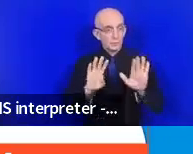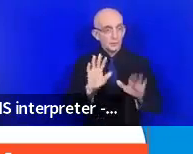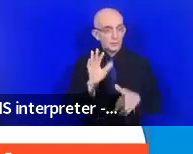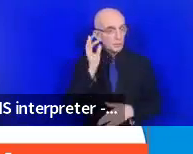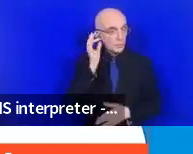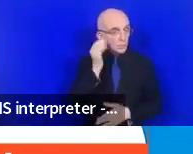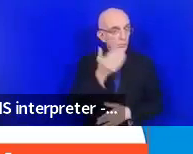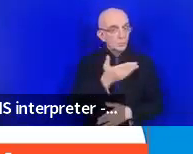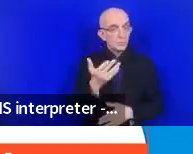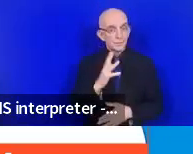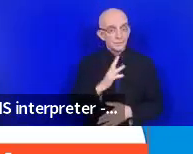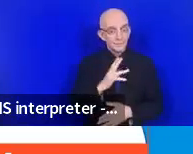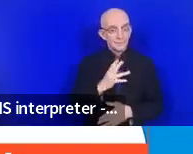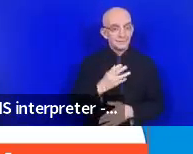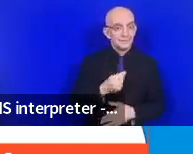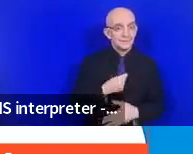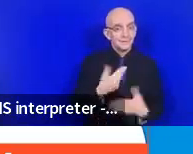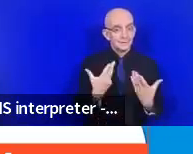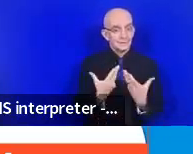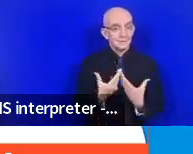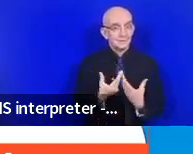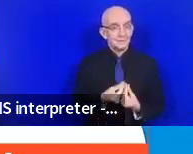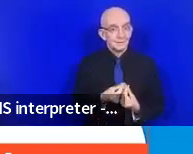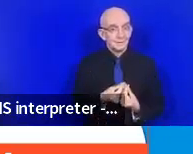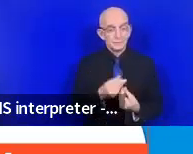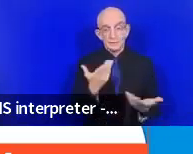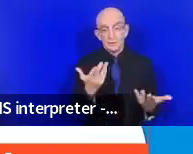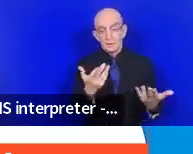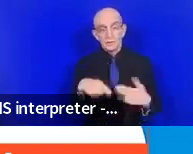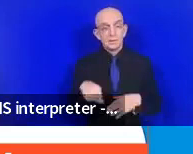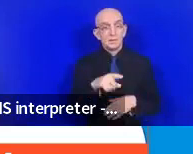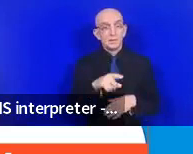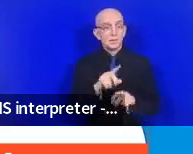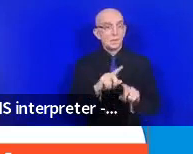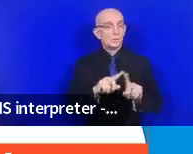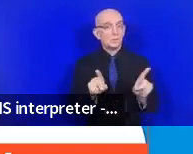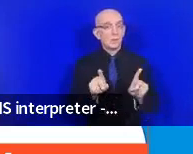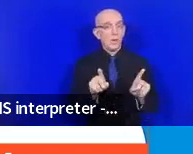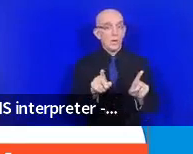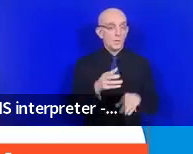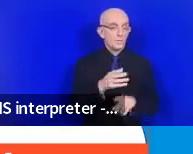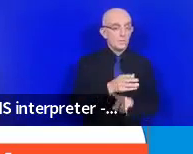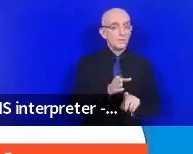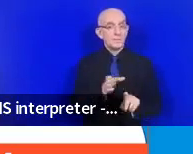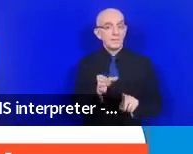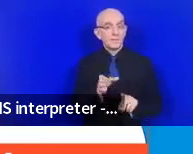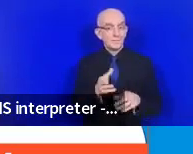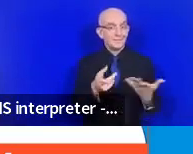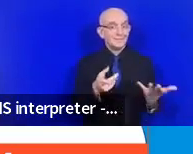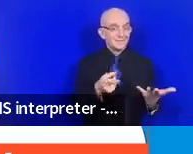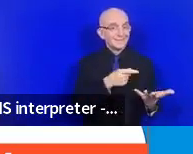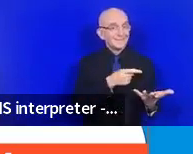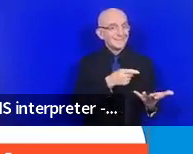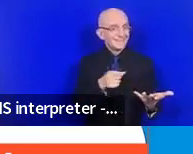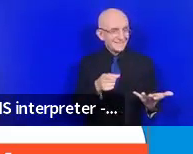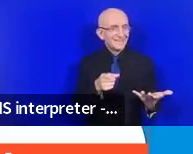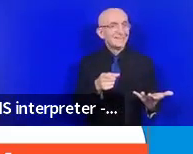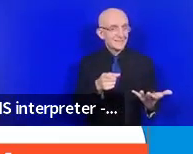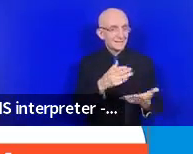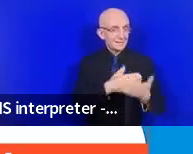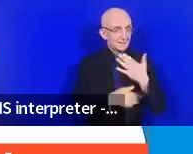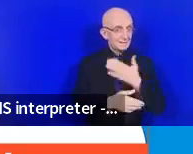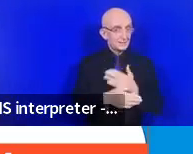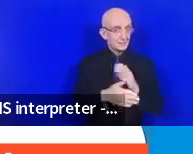disabilities, across 24 states of the United Nations agencies,